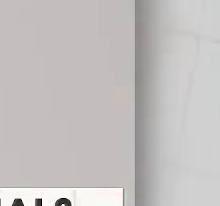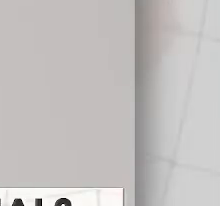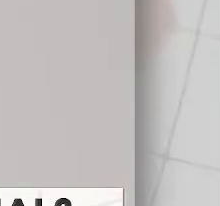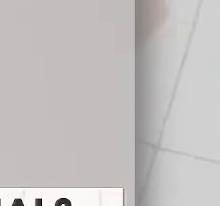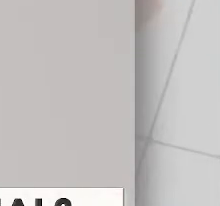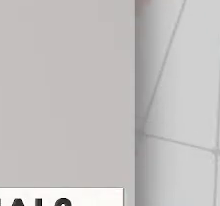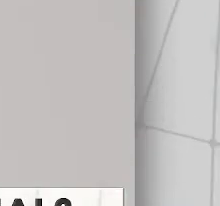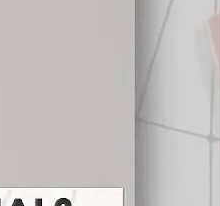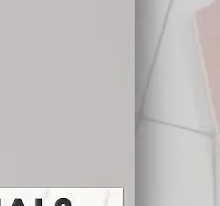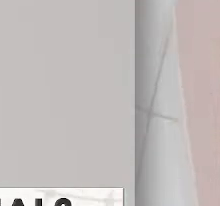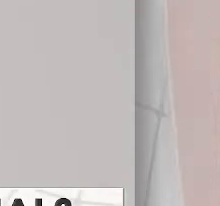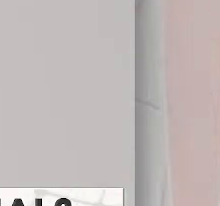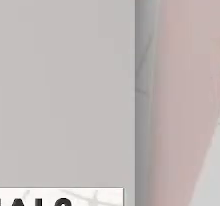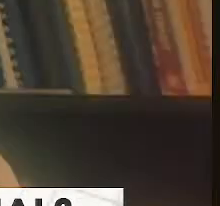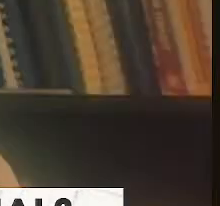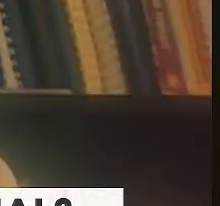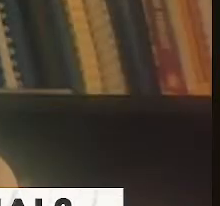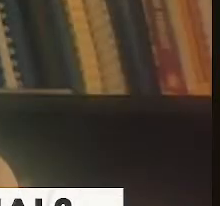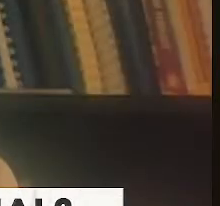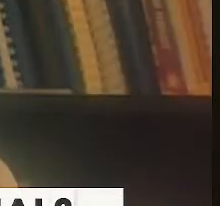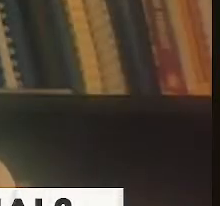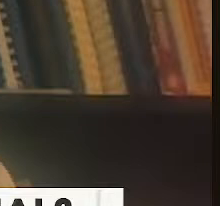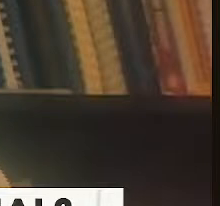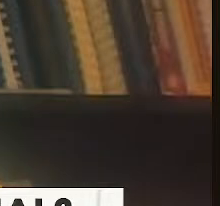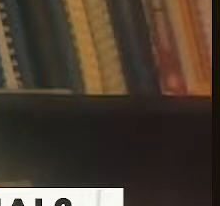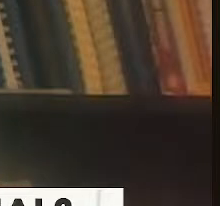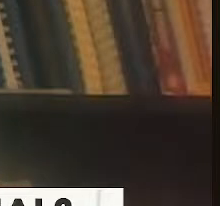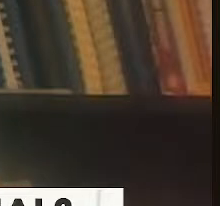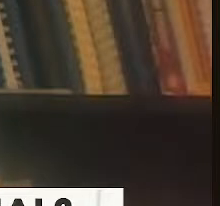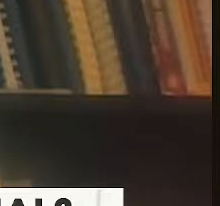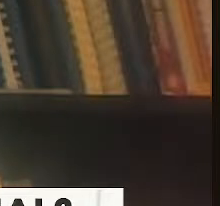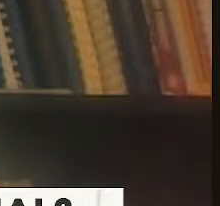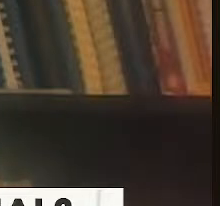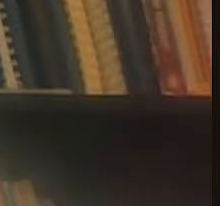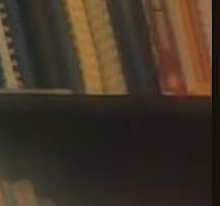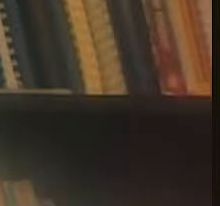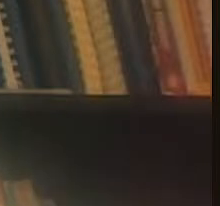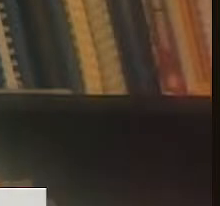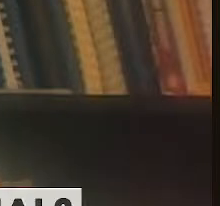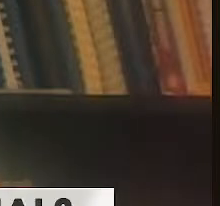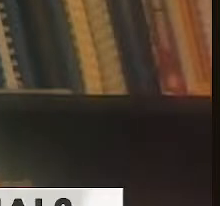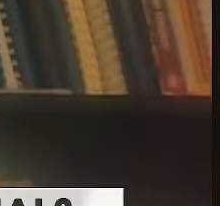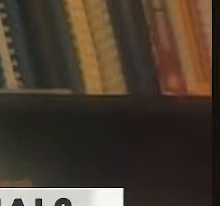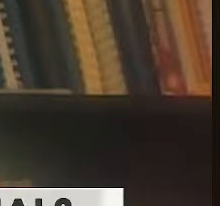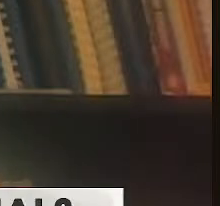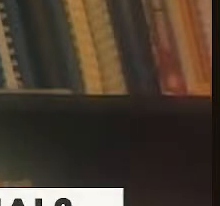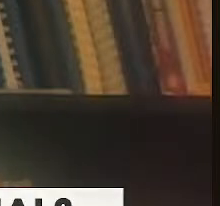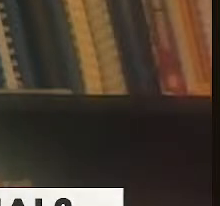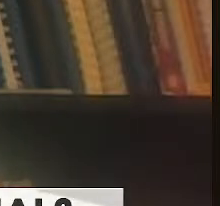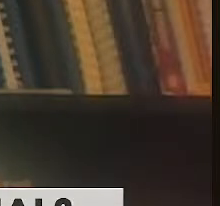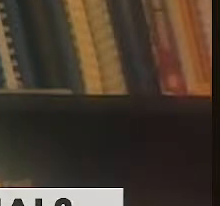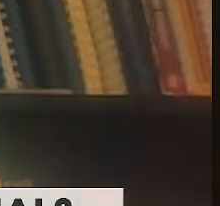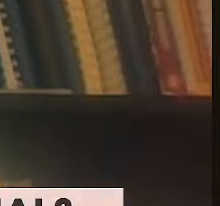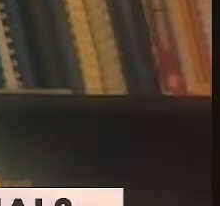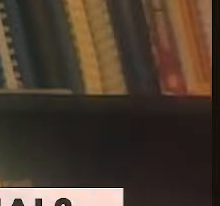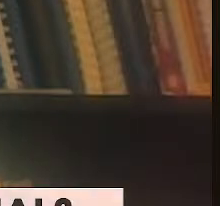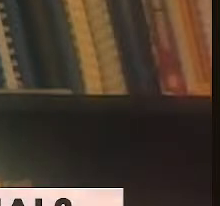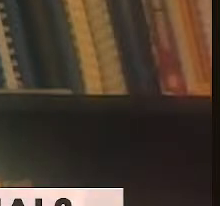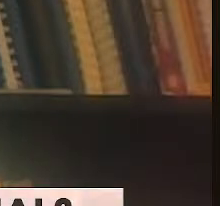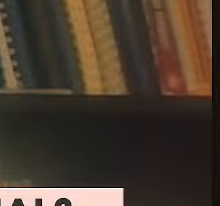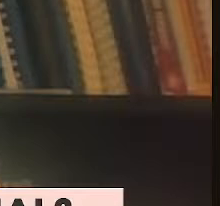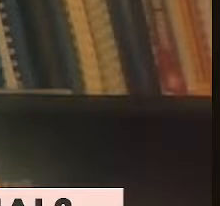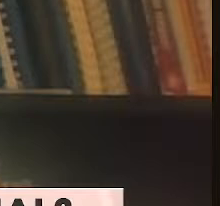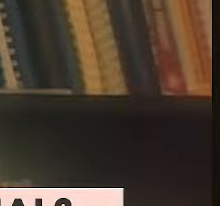provide ground for to indicate it as the point in which